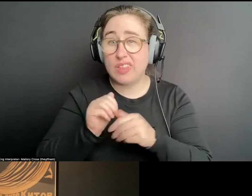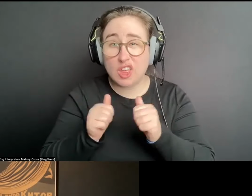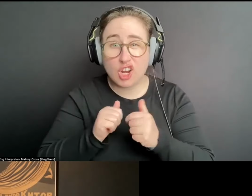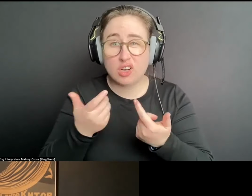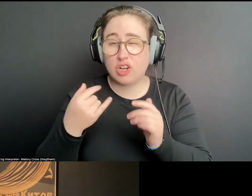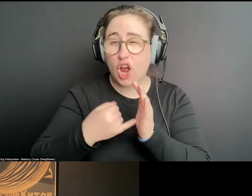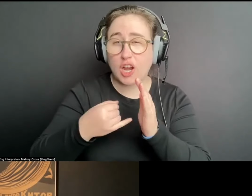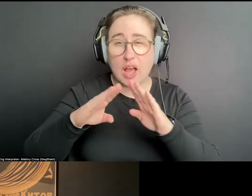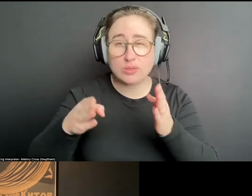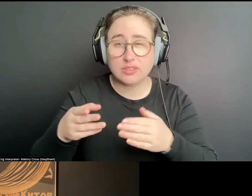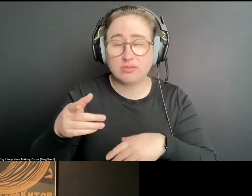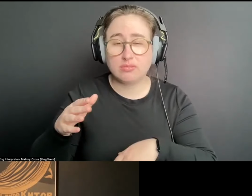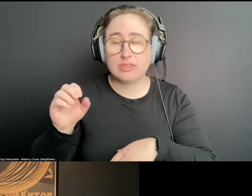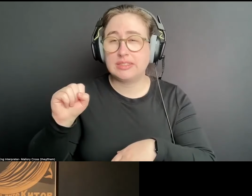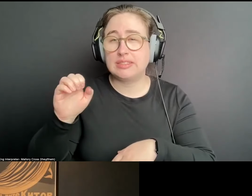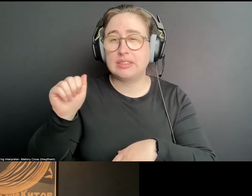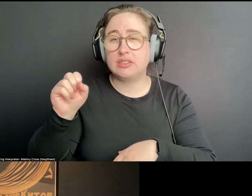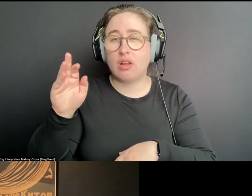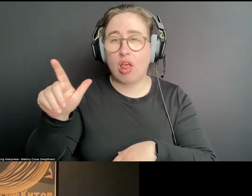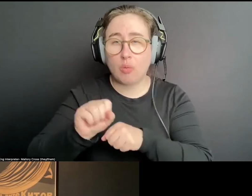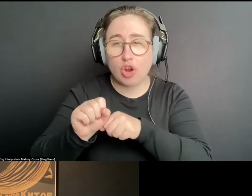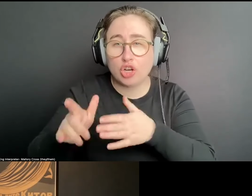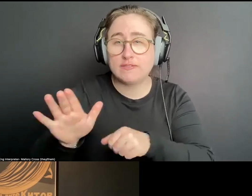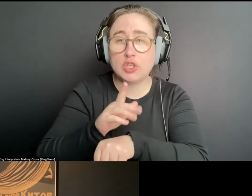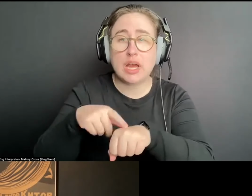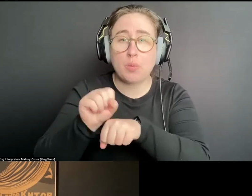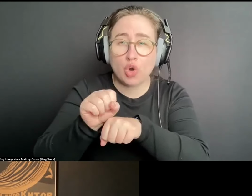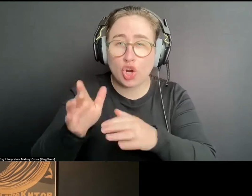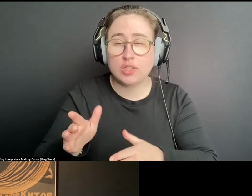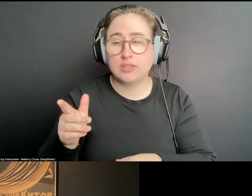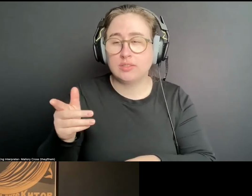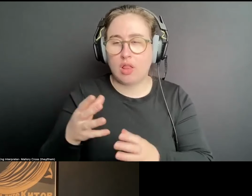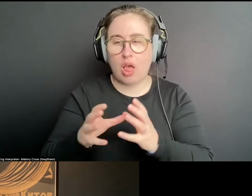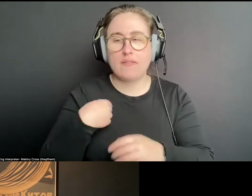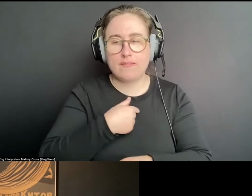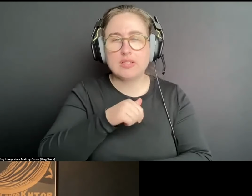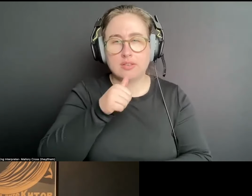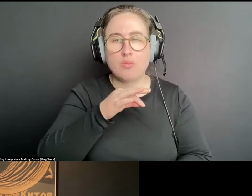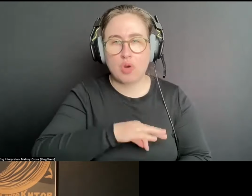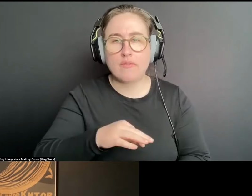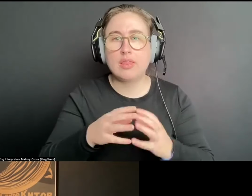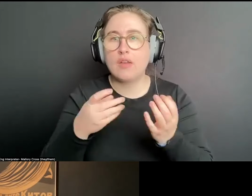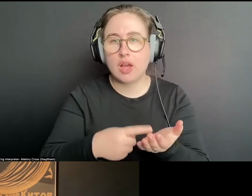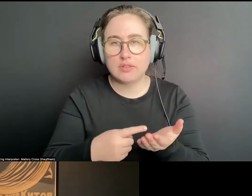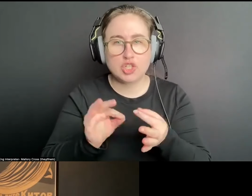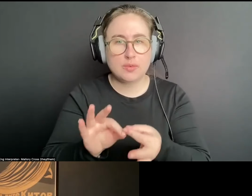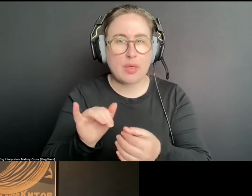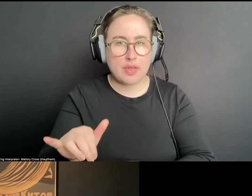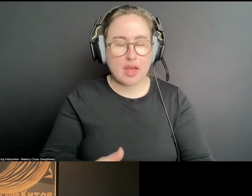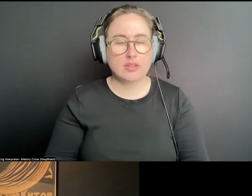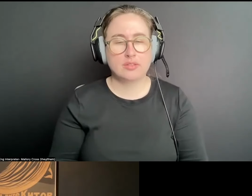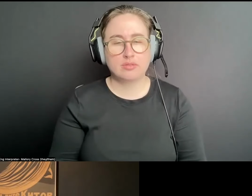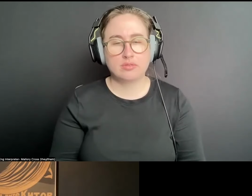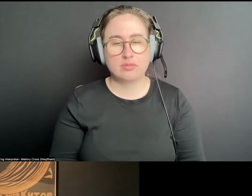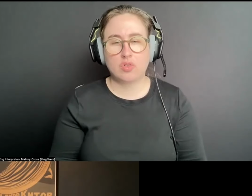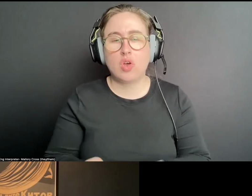art houses, seasonal workers, full-time workers. A lot of us are nonprofit, so there's a lot of conversation around that. We'll also have